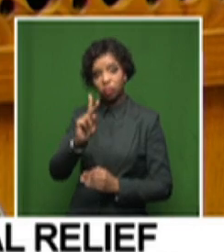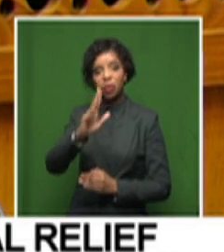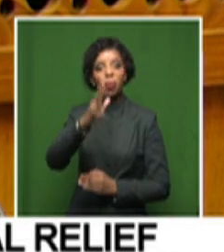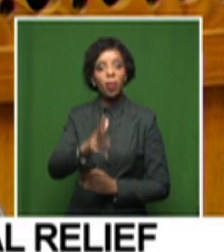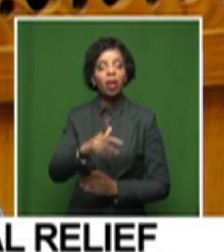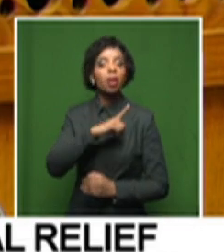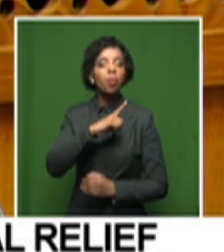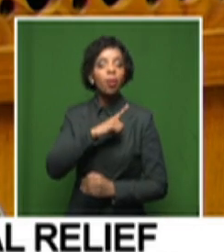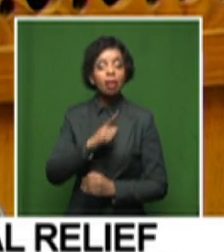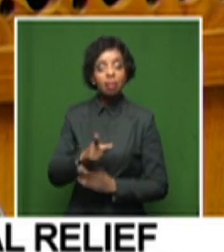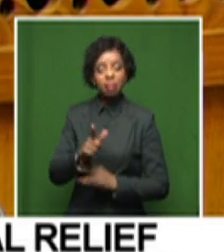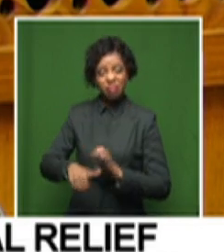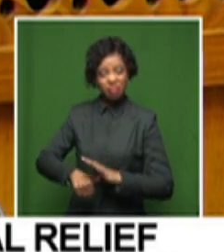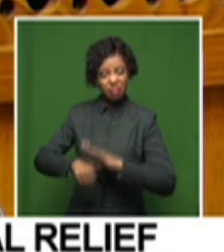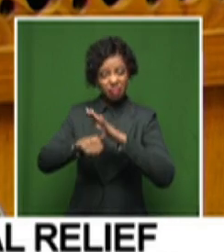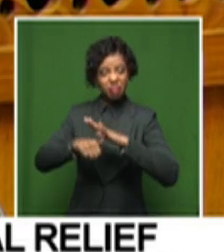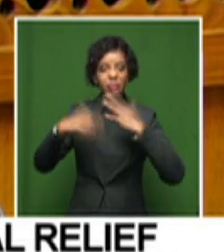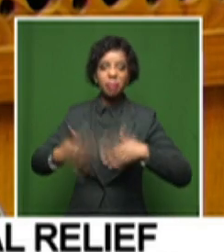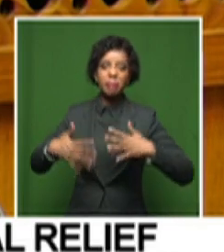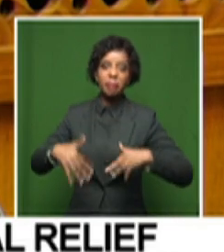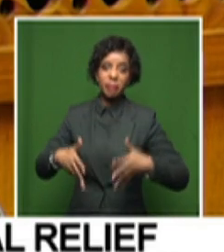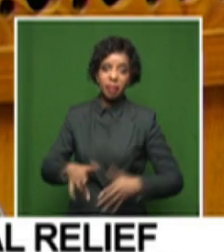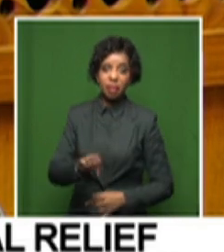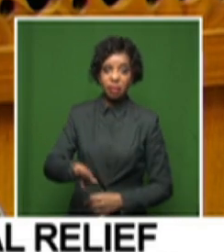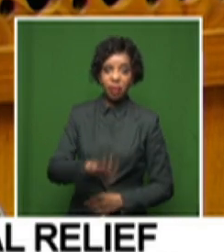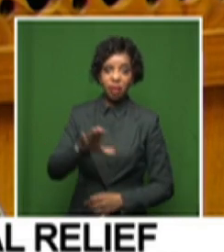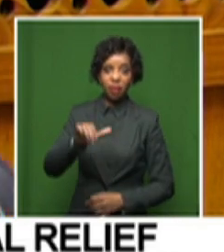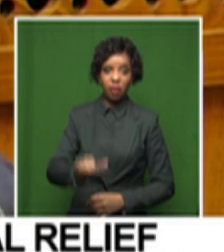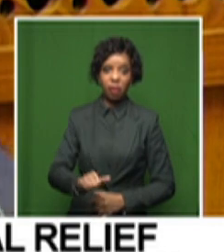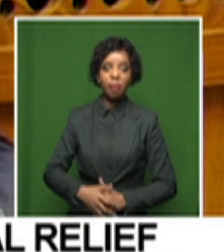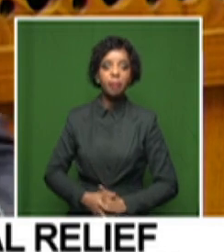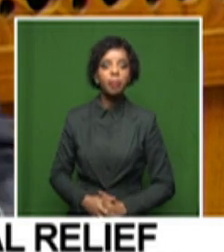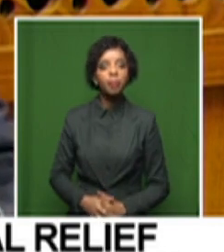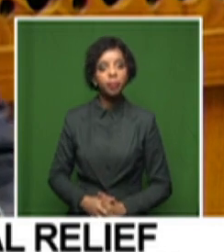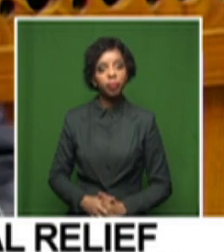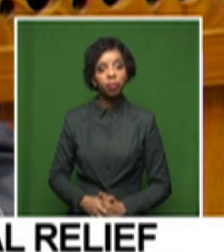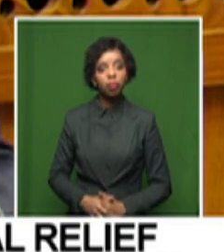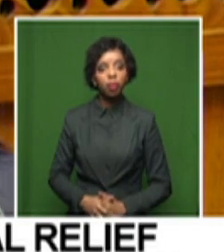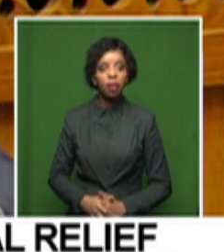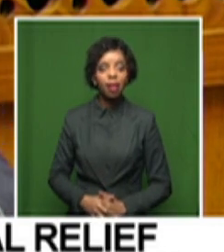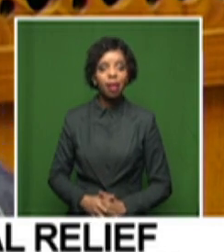local economic development. The revised division of revenue for